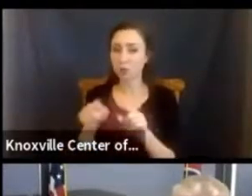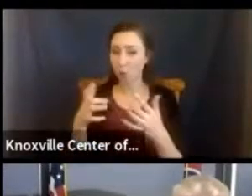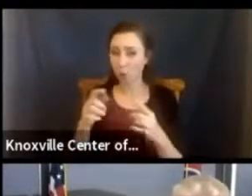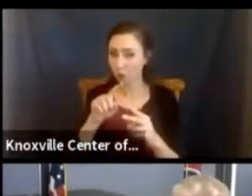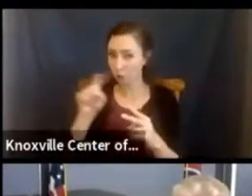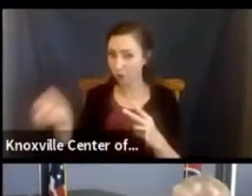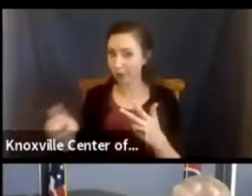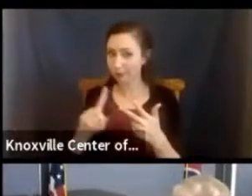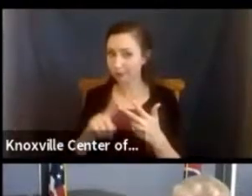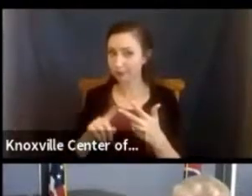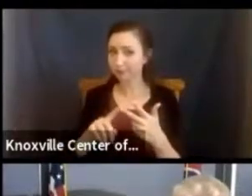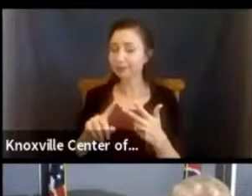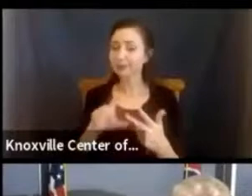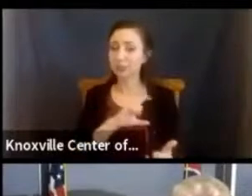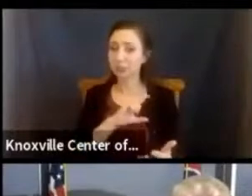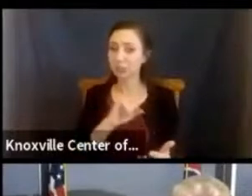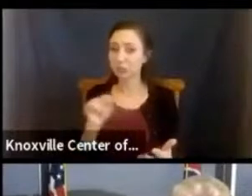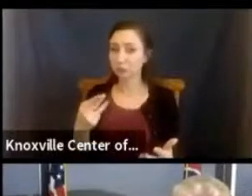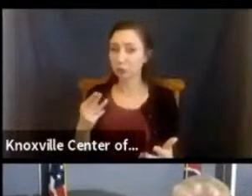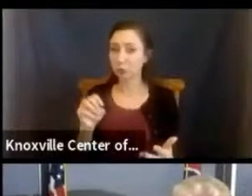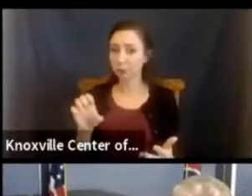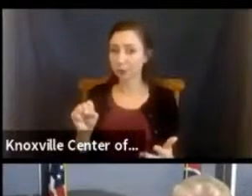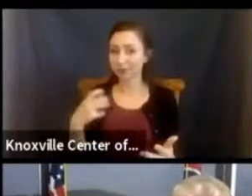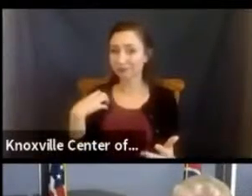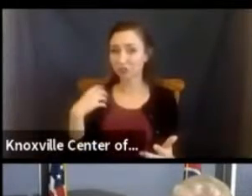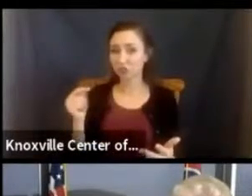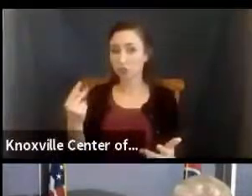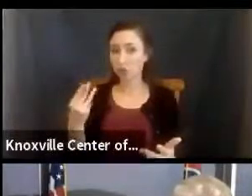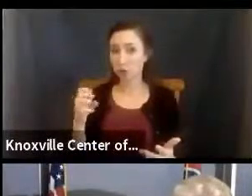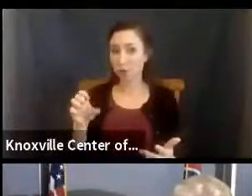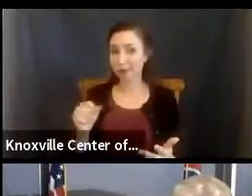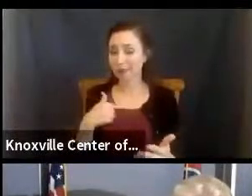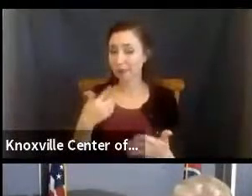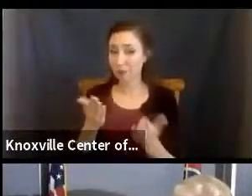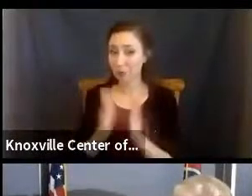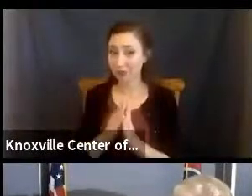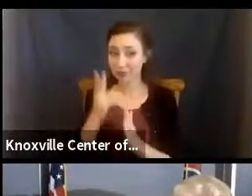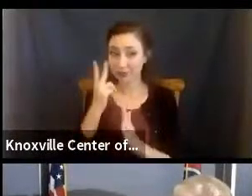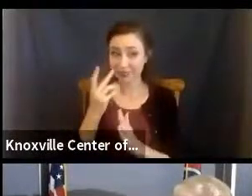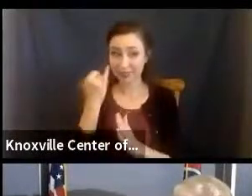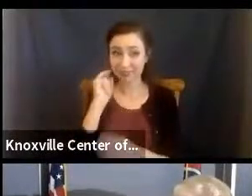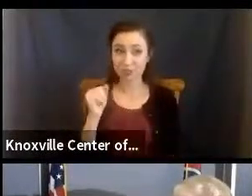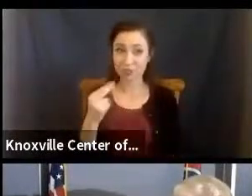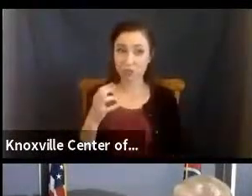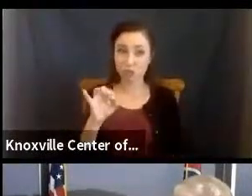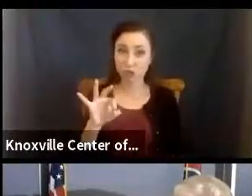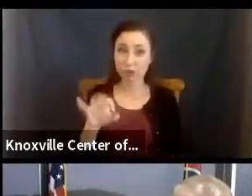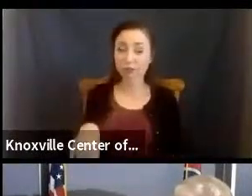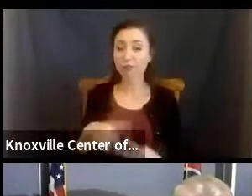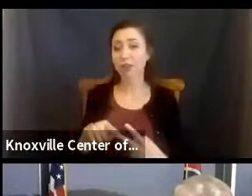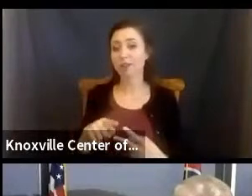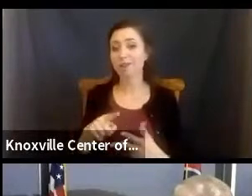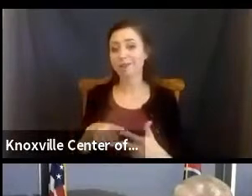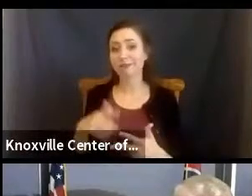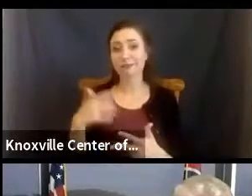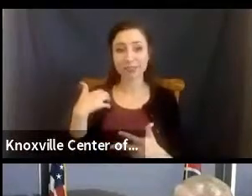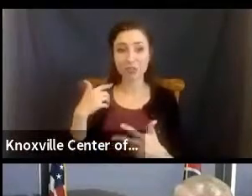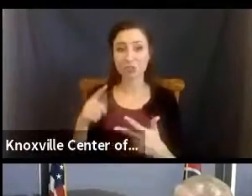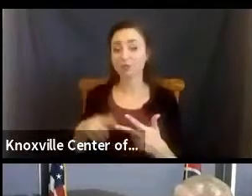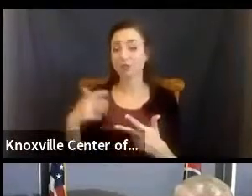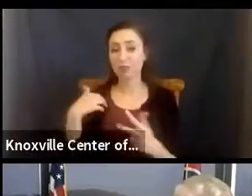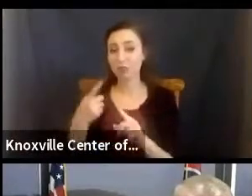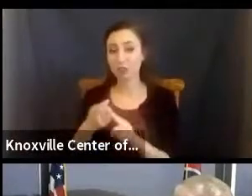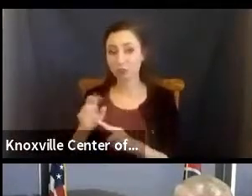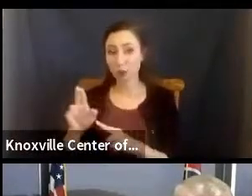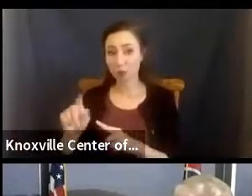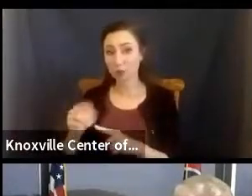Thomas, and I had made a request to see if we could have the sheriff, the chief, and the chief from UTPD, at least invited.